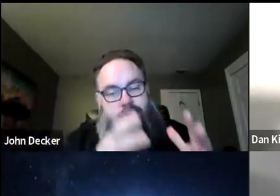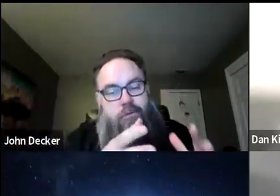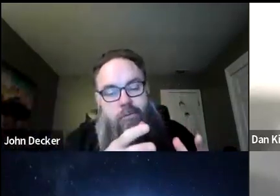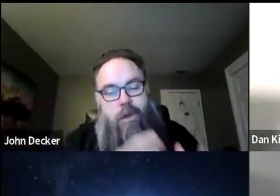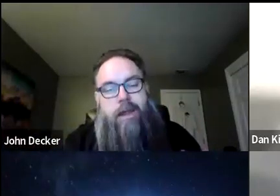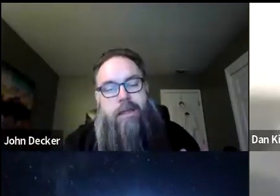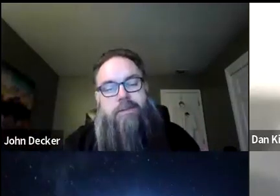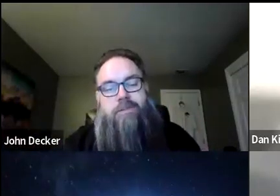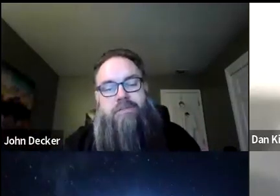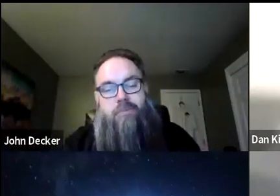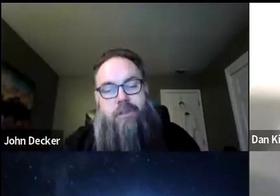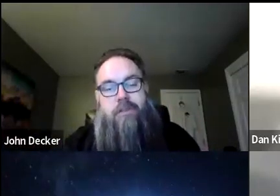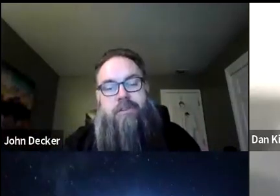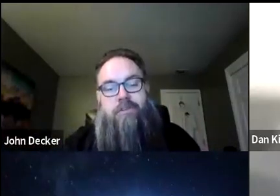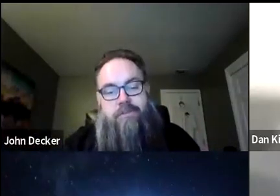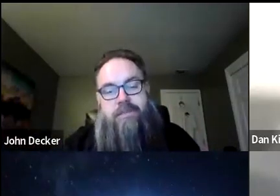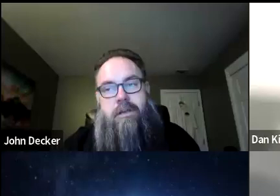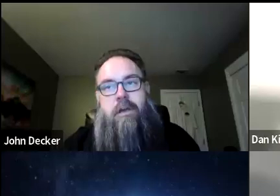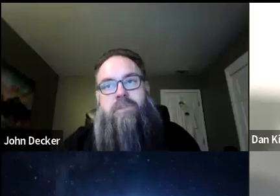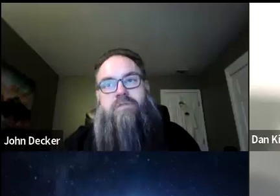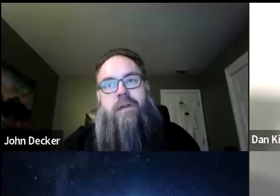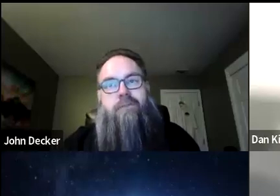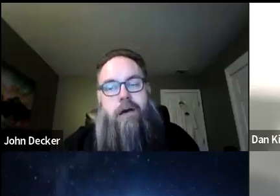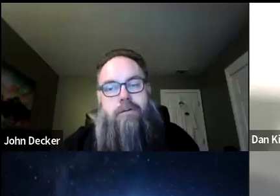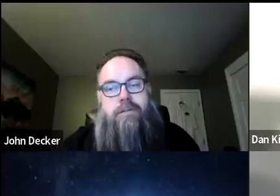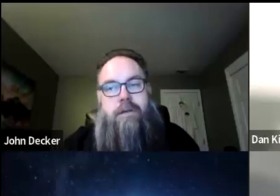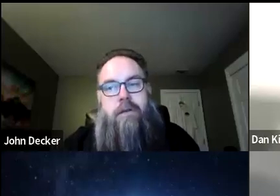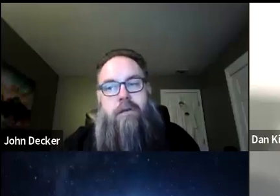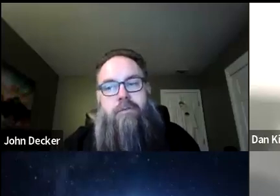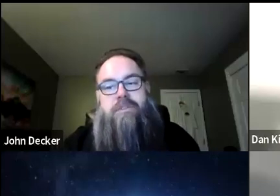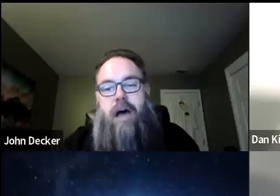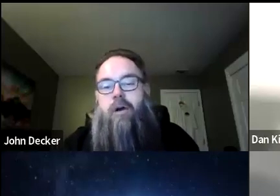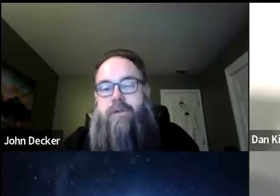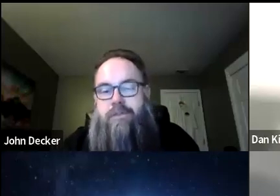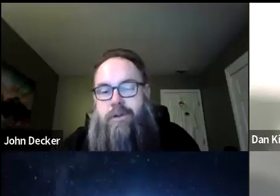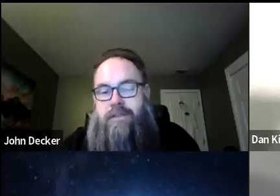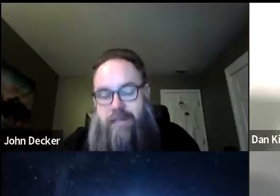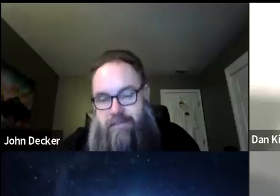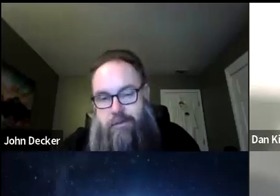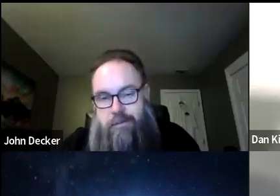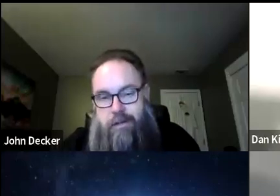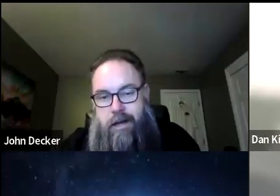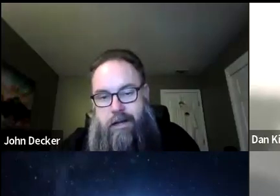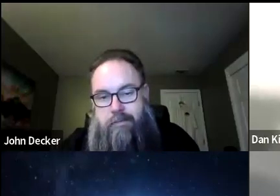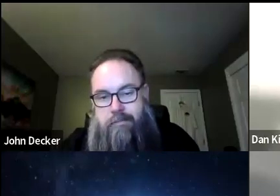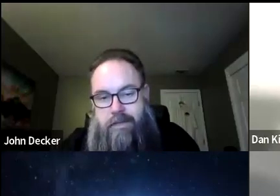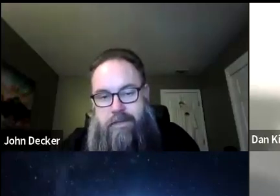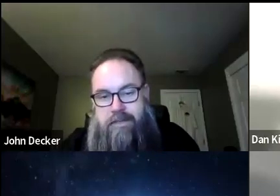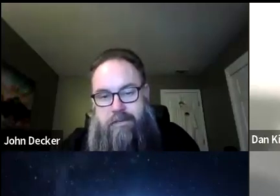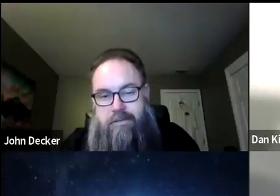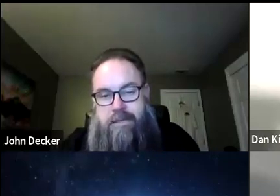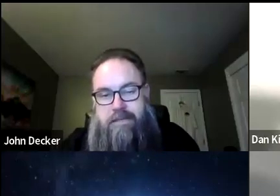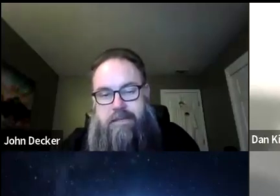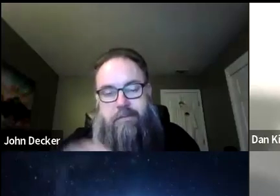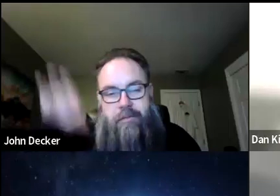direct move right into supported living services, which we had found was not always very successful in